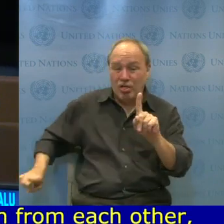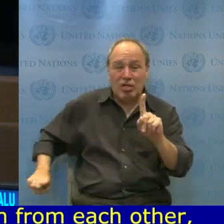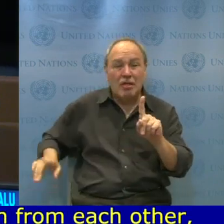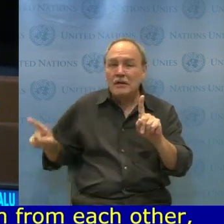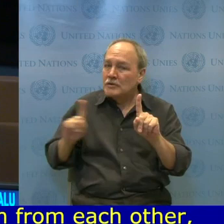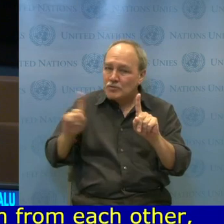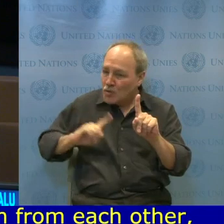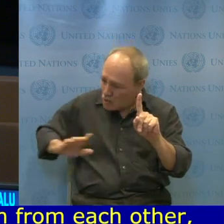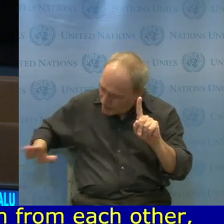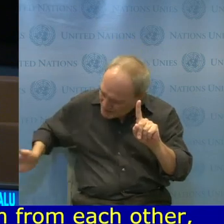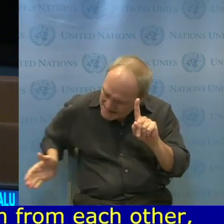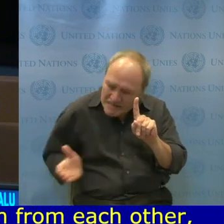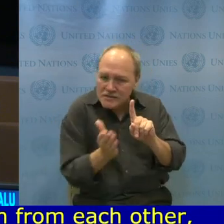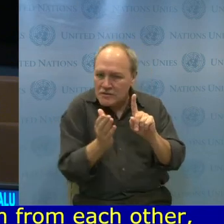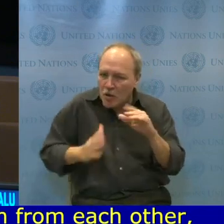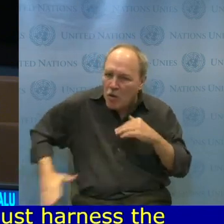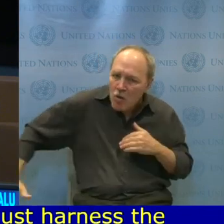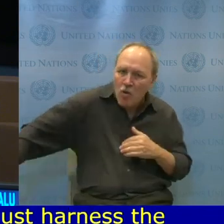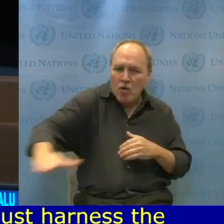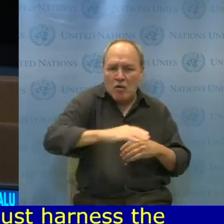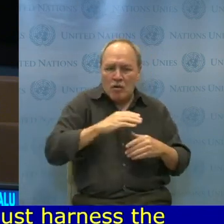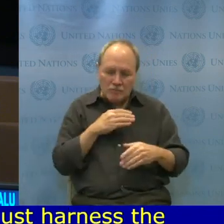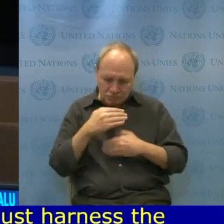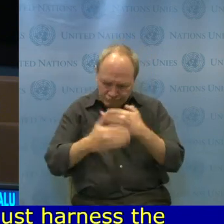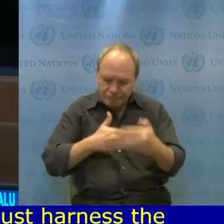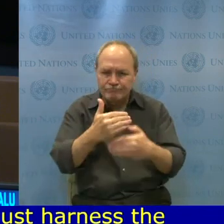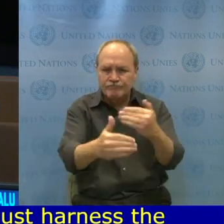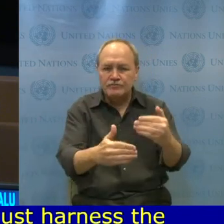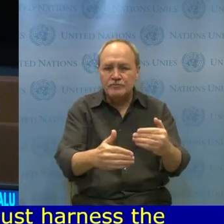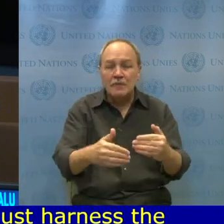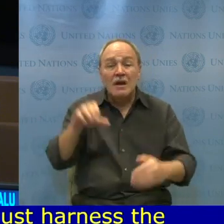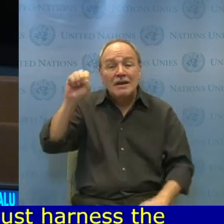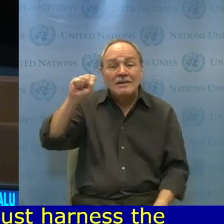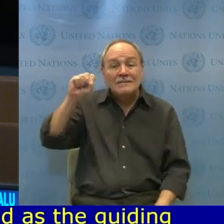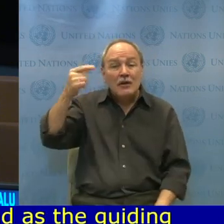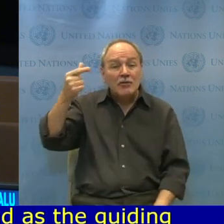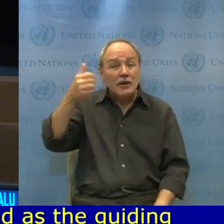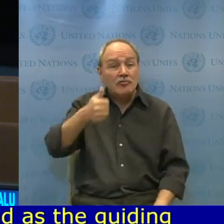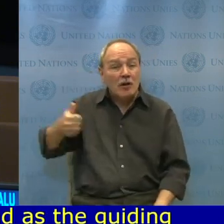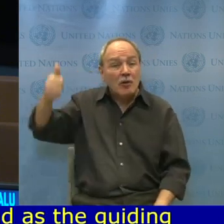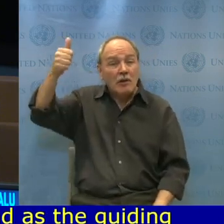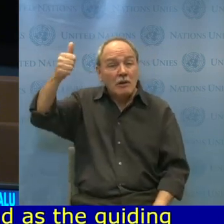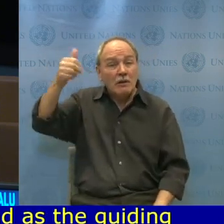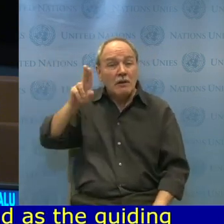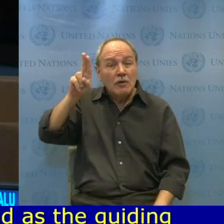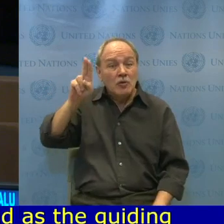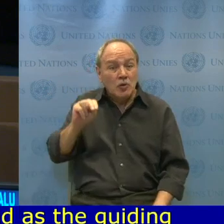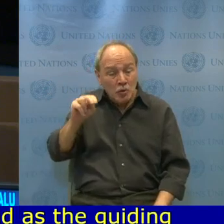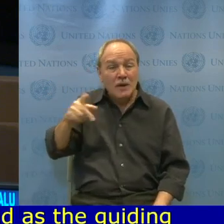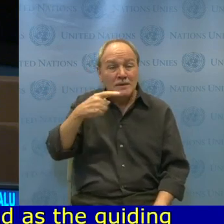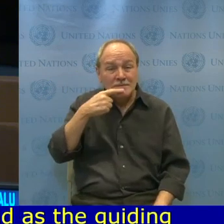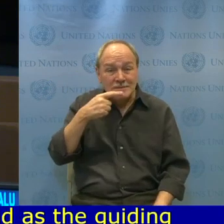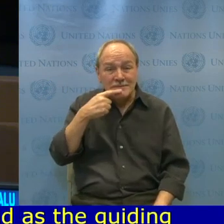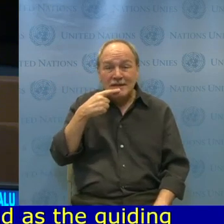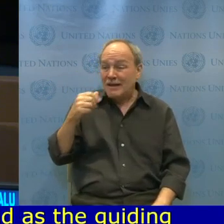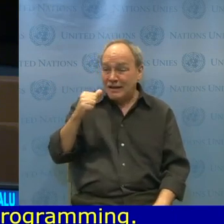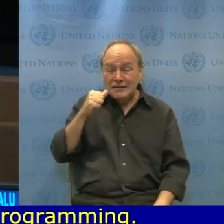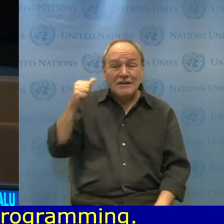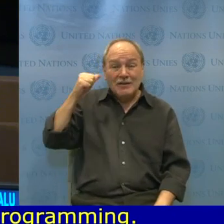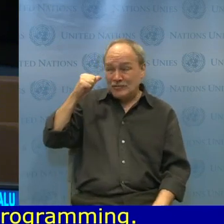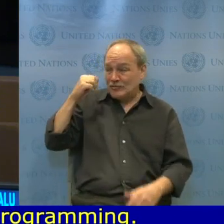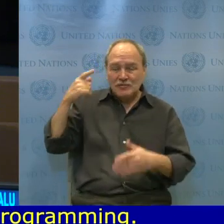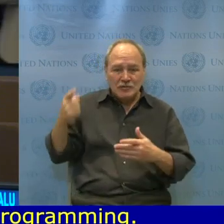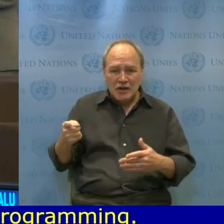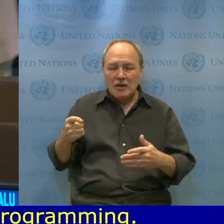all our programming. As the Secretary General highlighted yesterday upon the opening of this conference, we need more than words. Leave no one